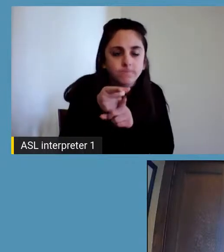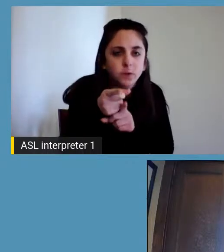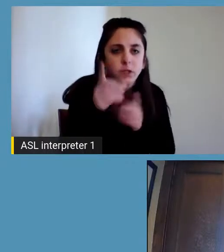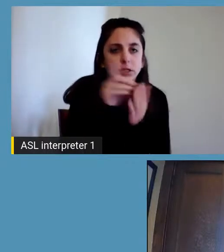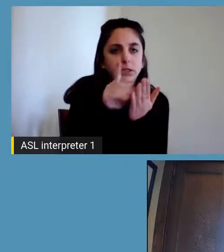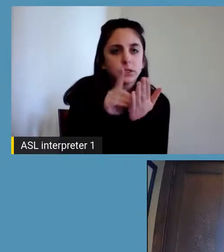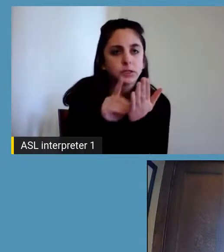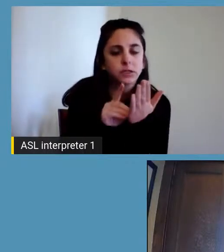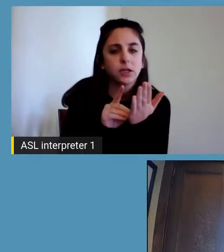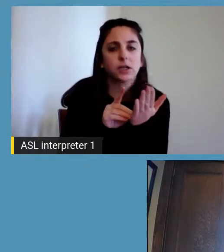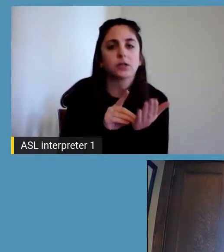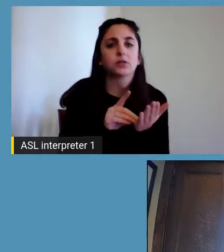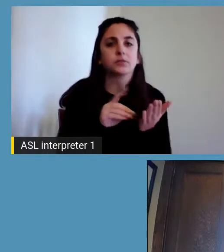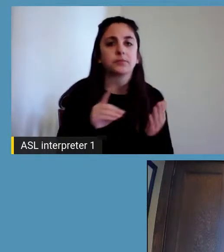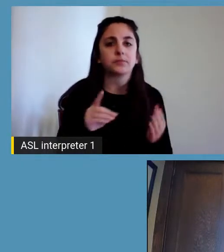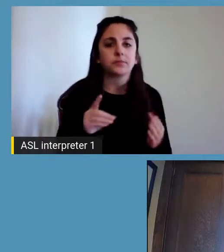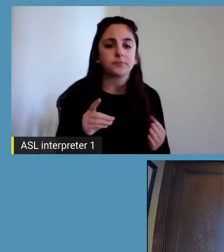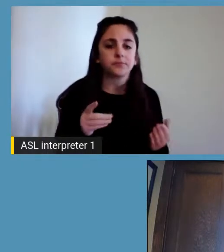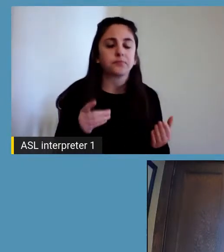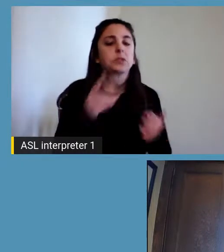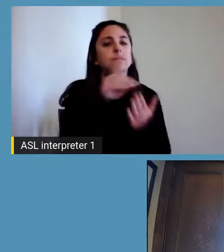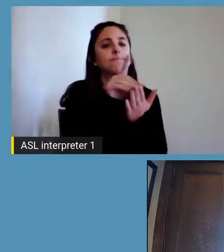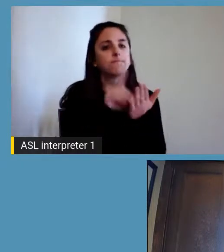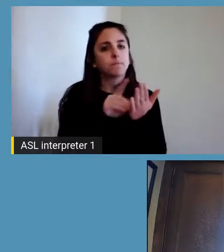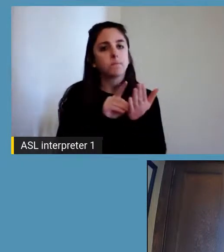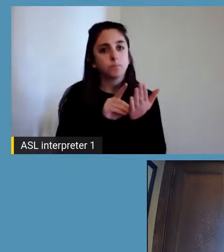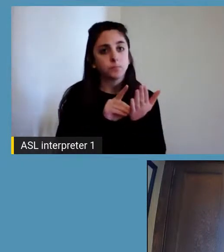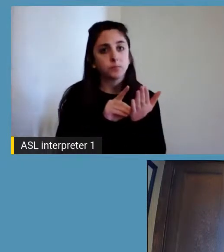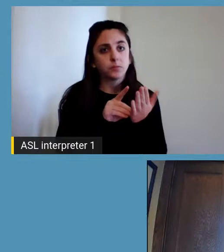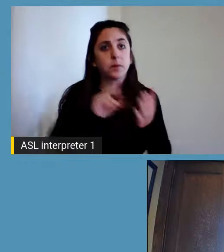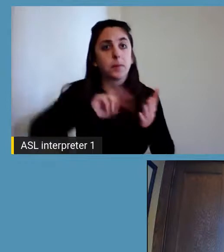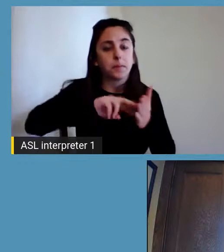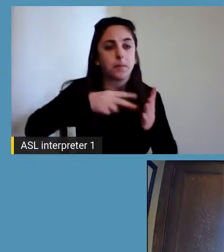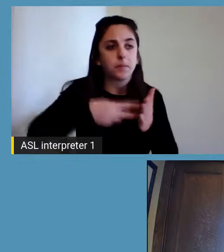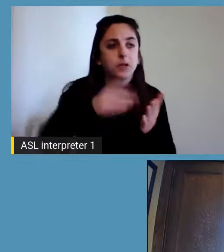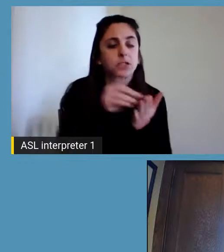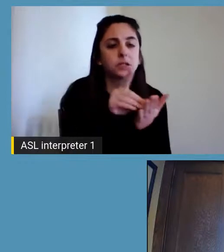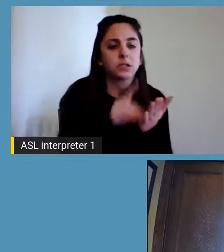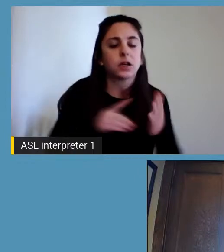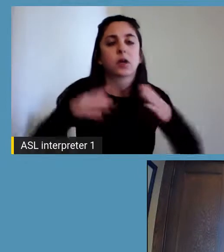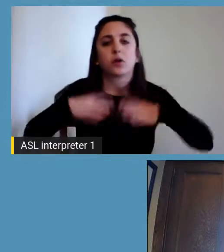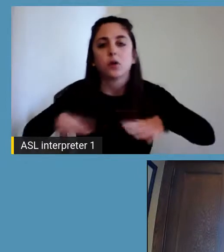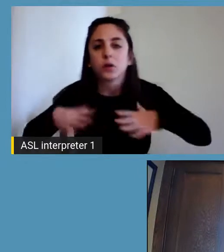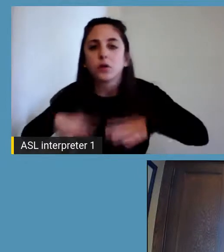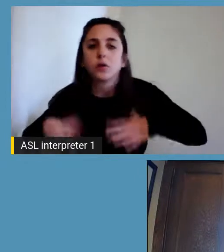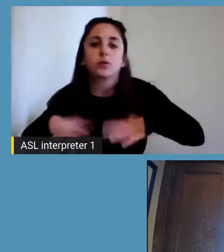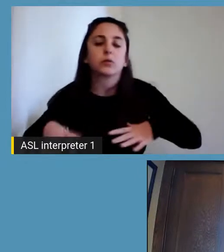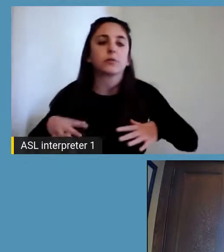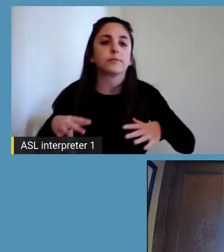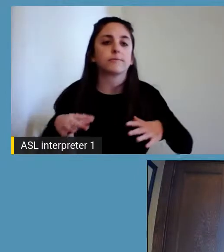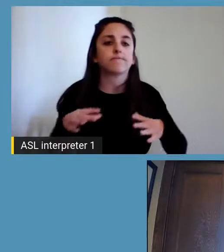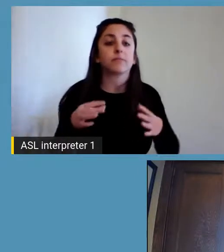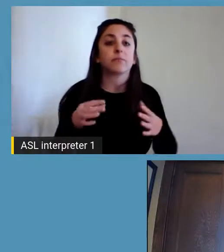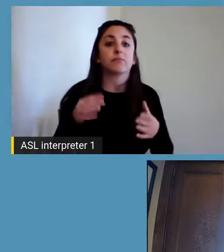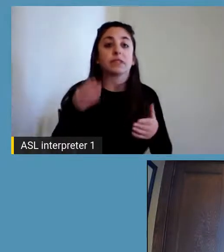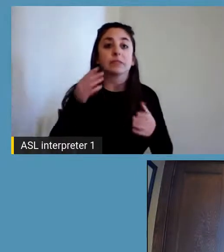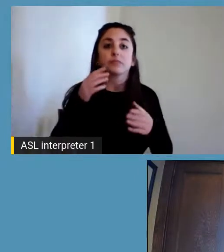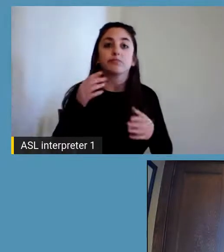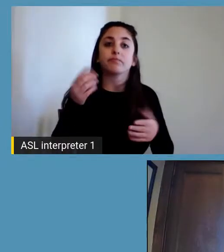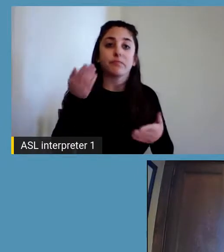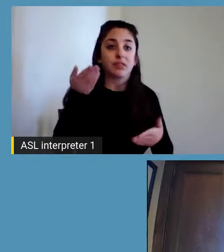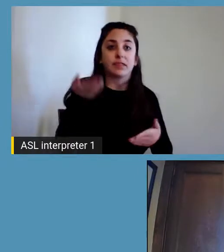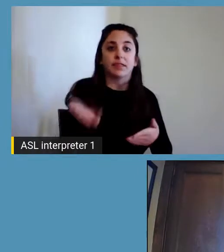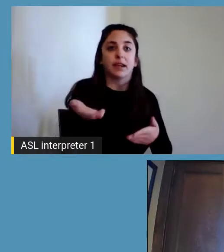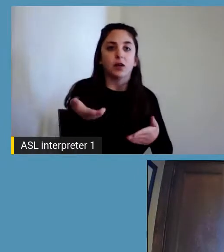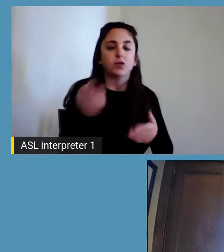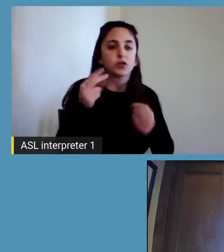process, right? Where you literally are designing the clothing and fashion in the program. Are there